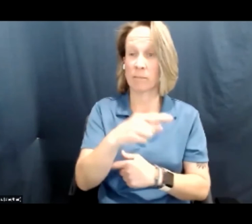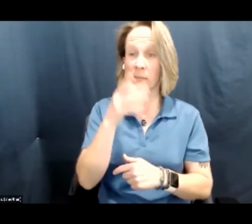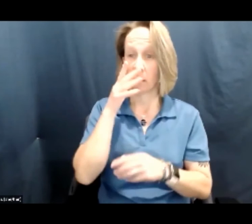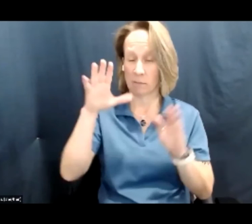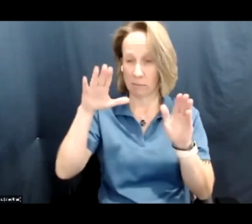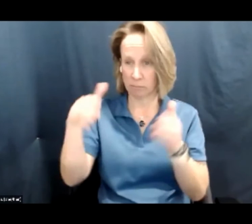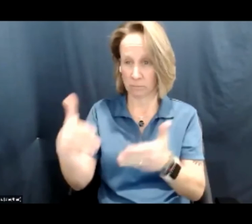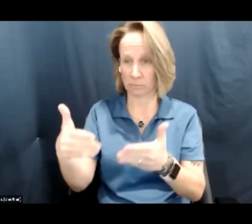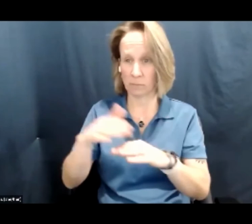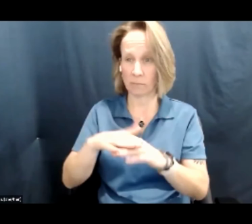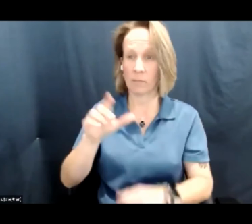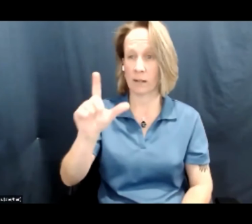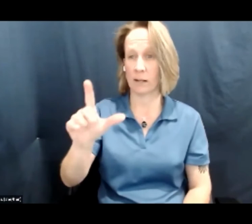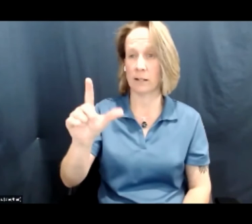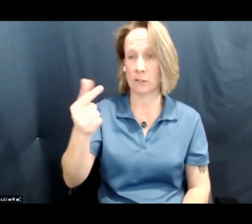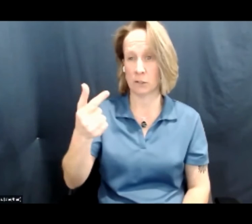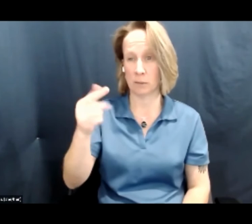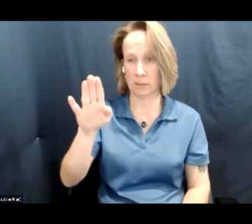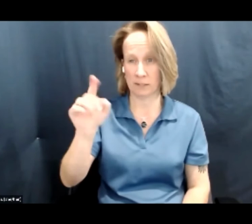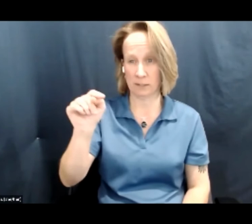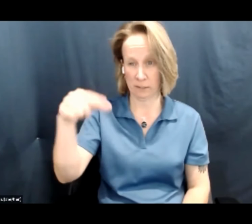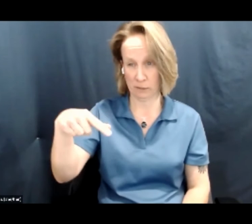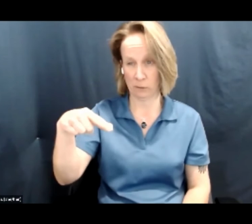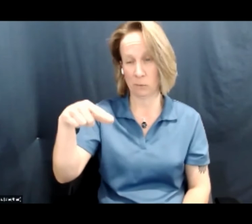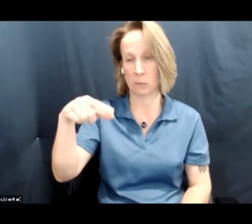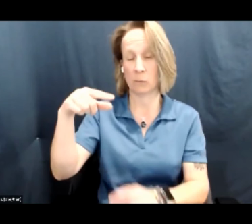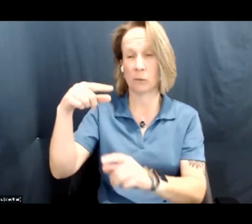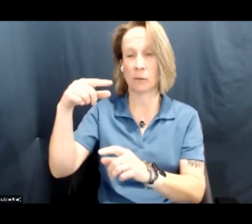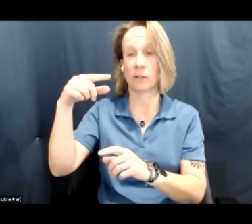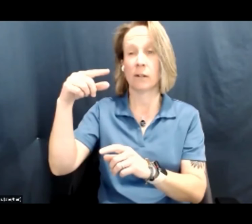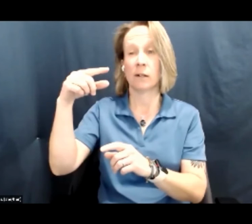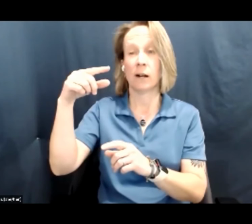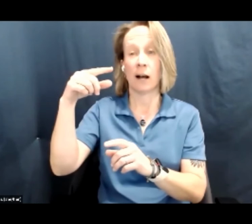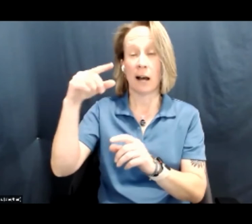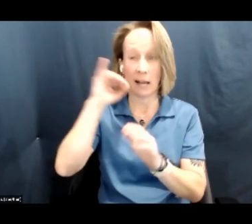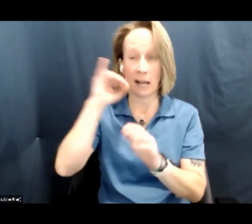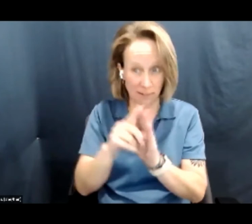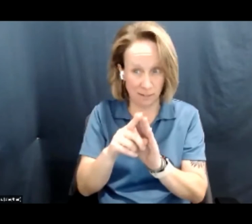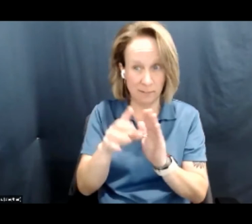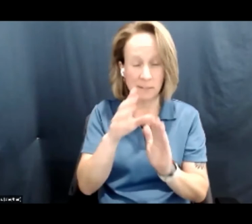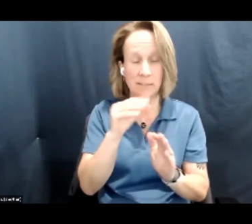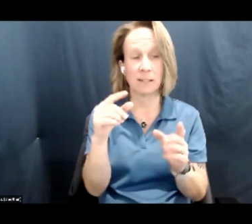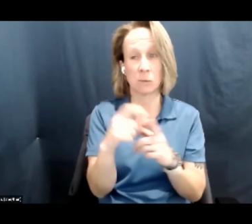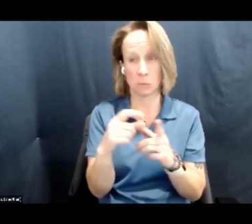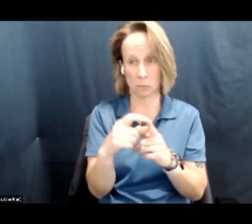on LGBTQ identities and terms. So